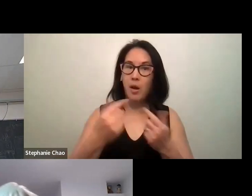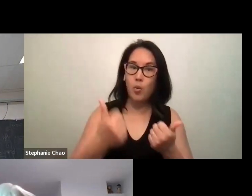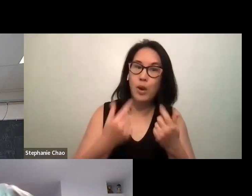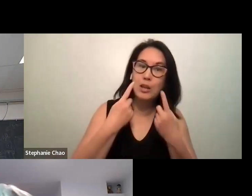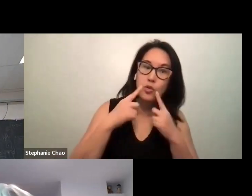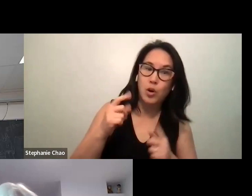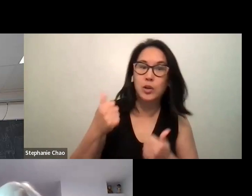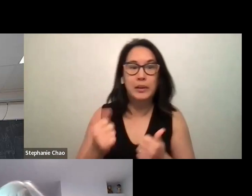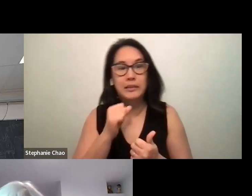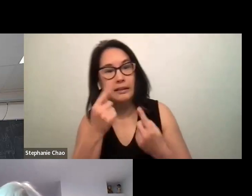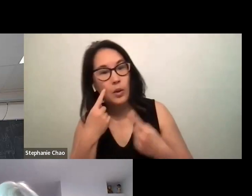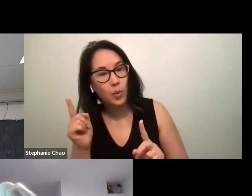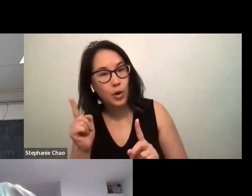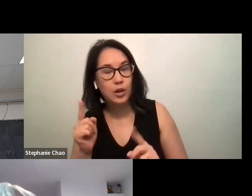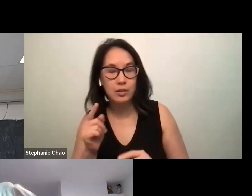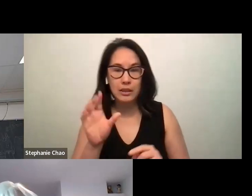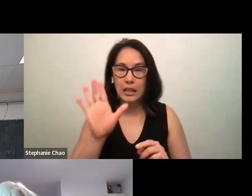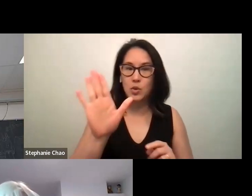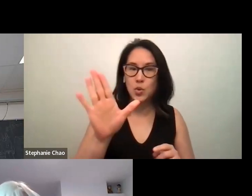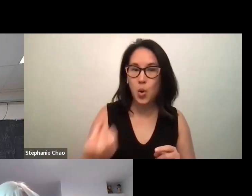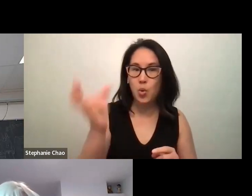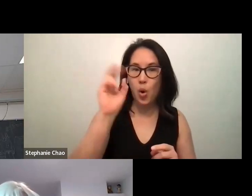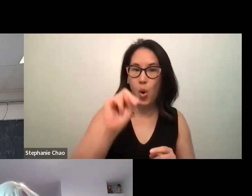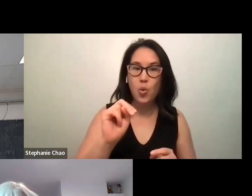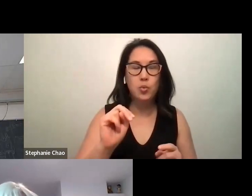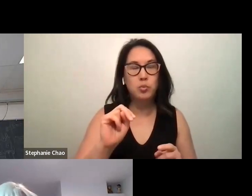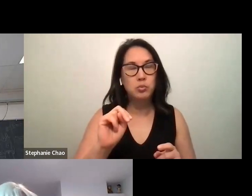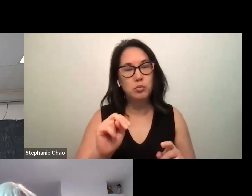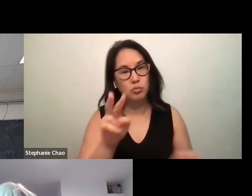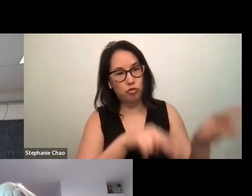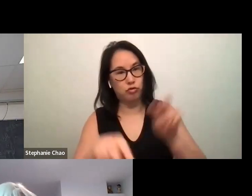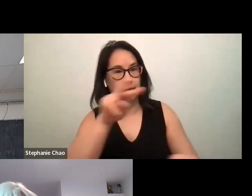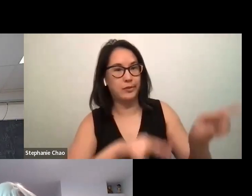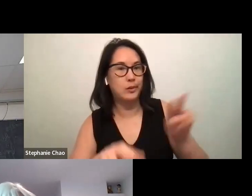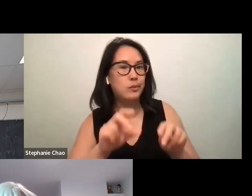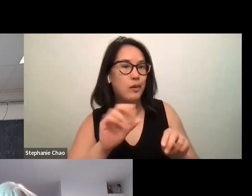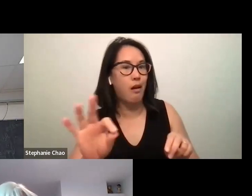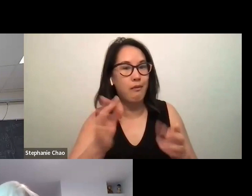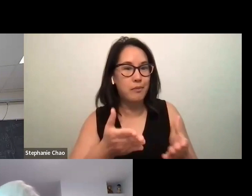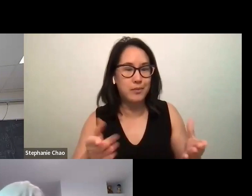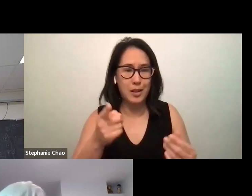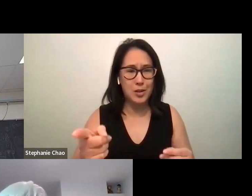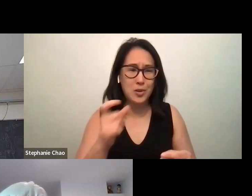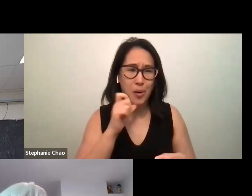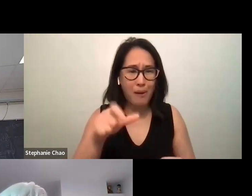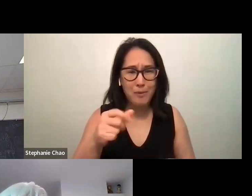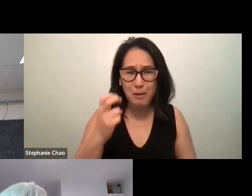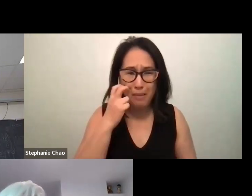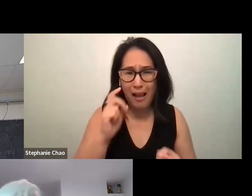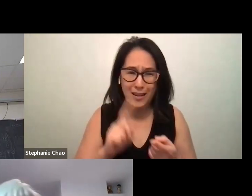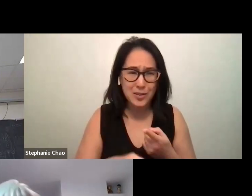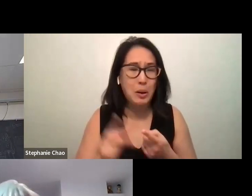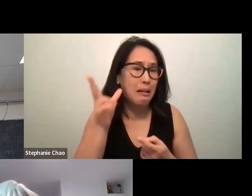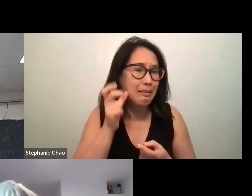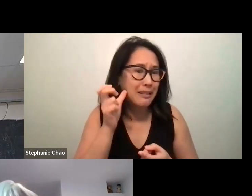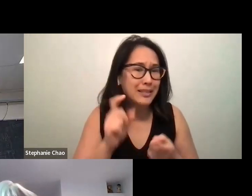your own, you know, your own review of the material. I mean, it's not as if you have to be blind to listen